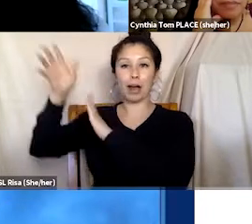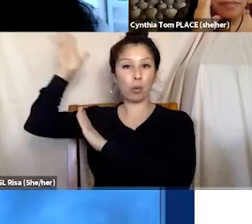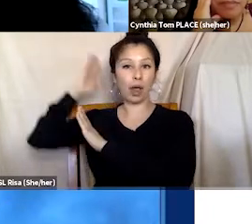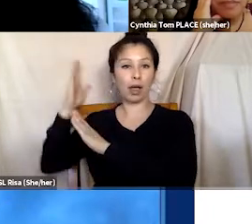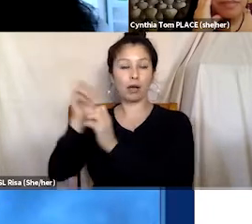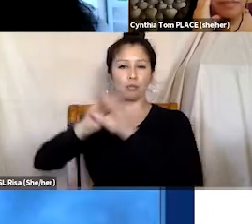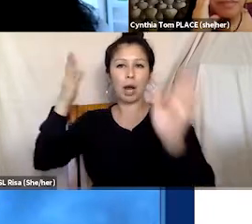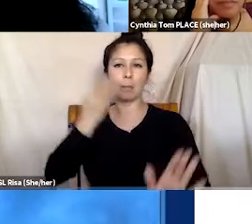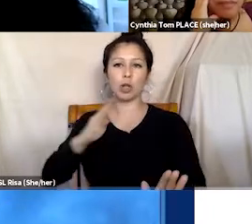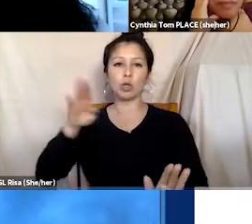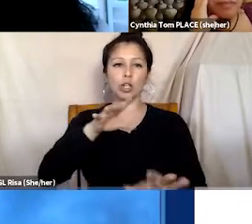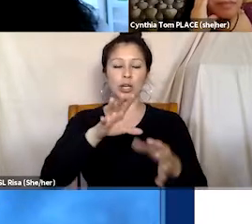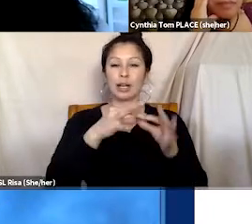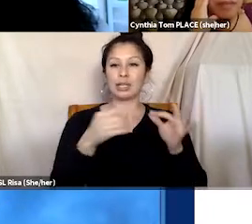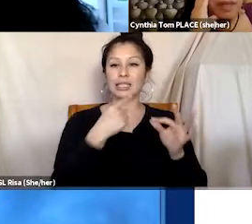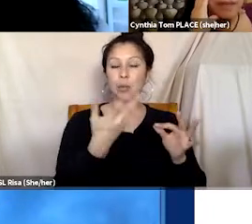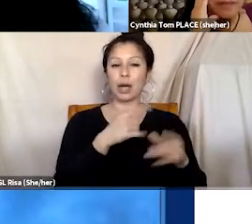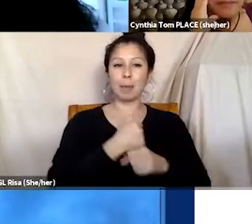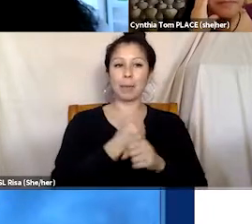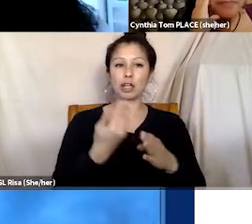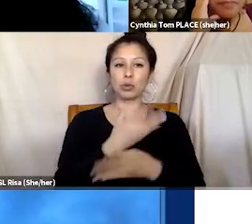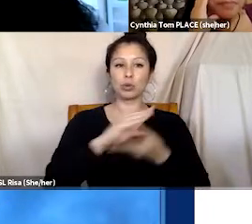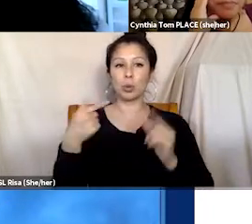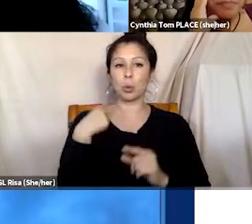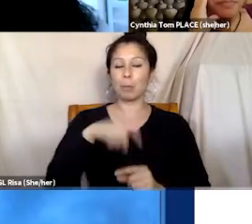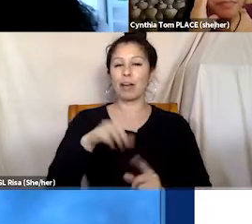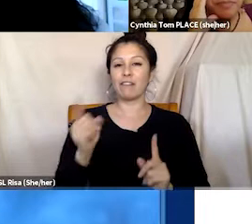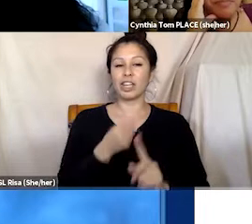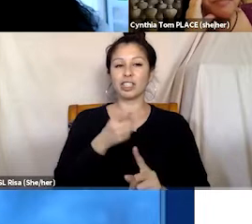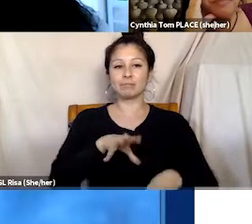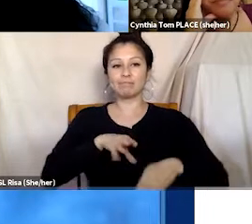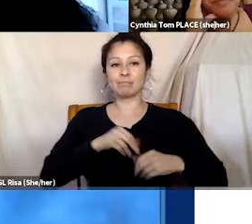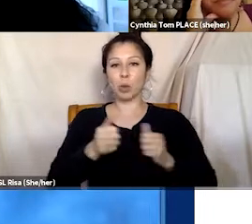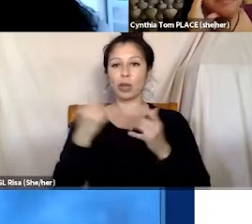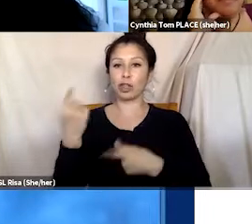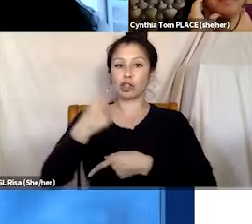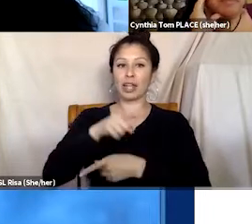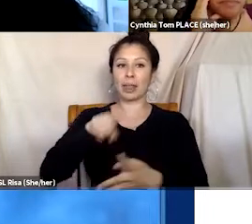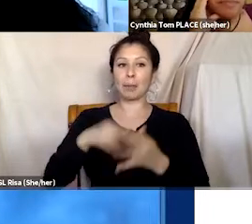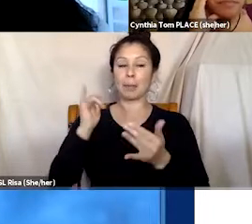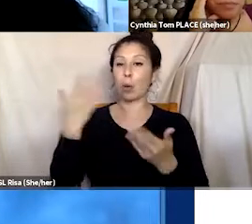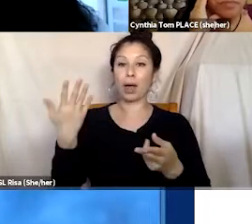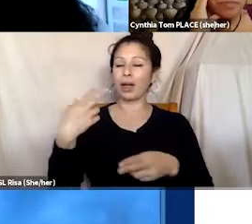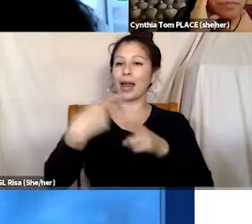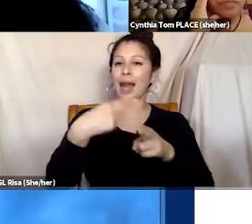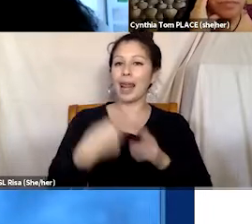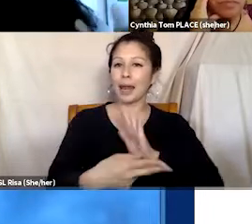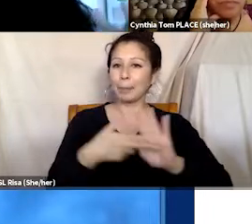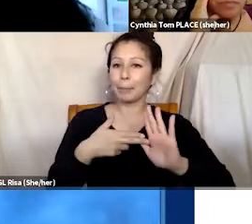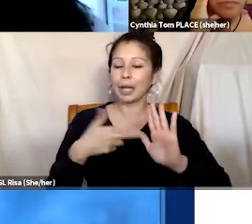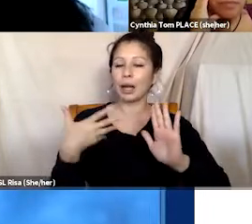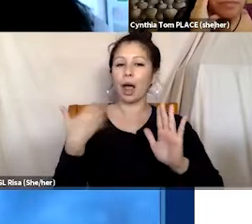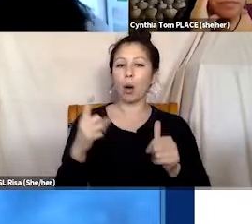reads, "To create a new story, we must first come to terms with the current. This begins by naming it." So I want